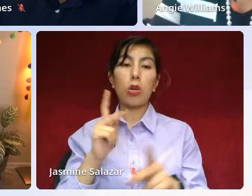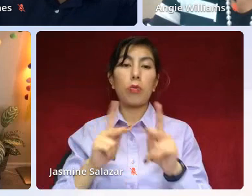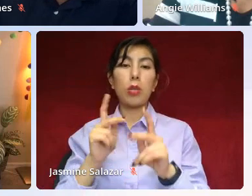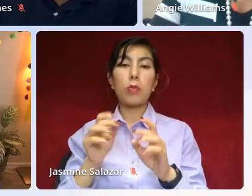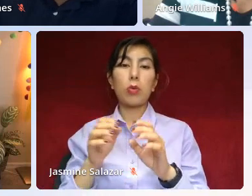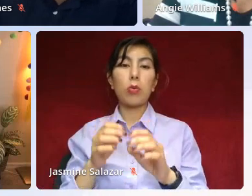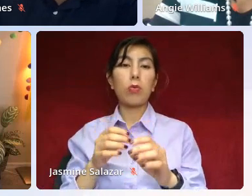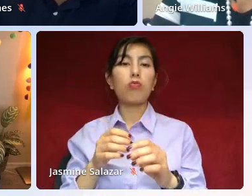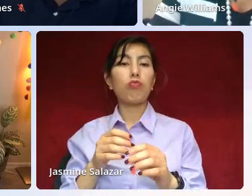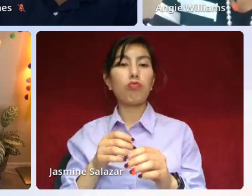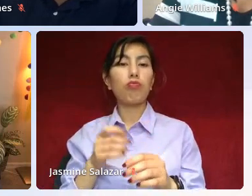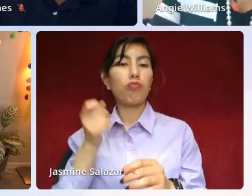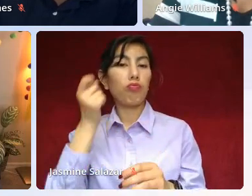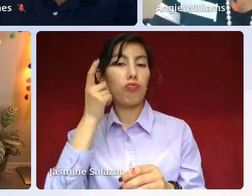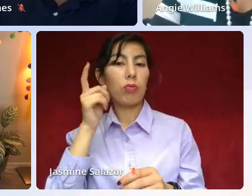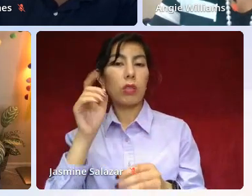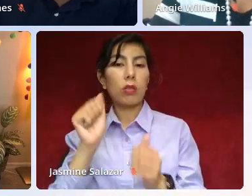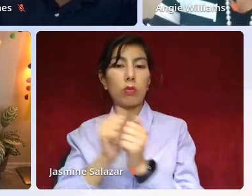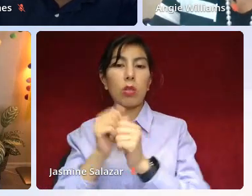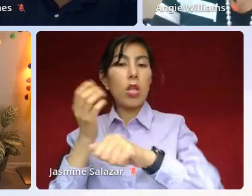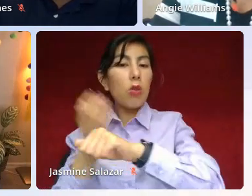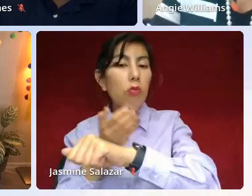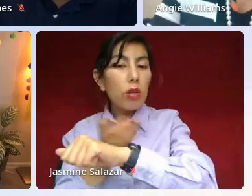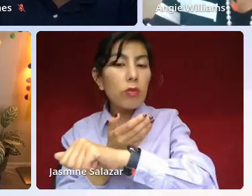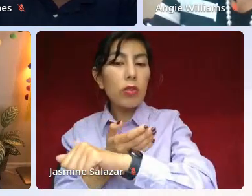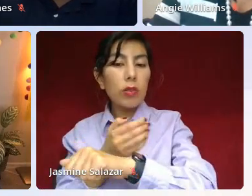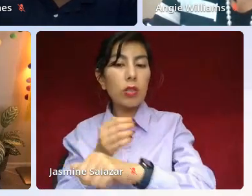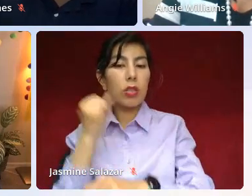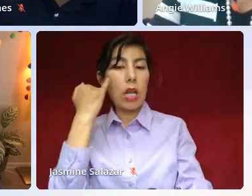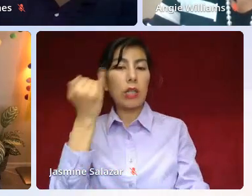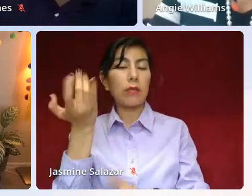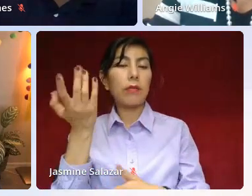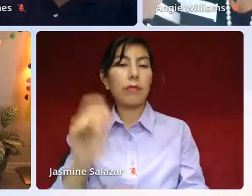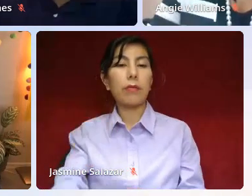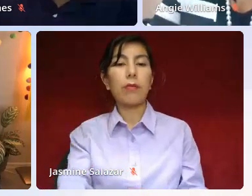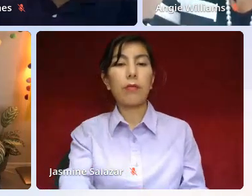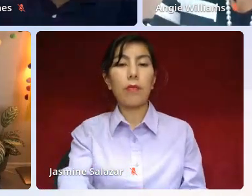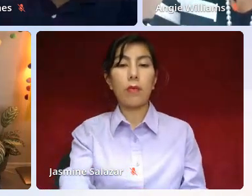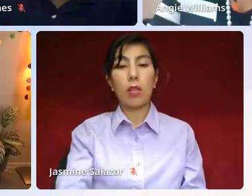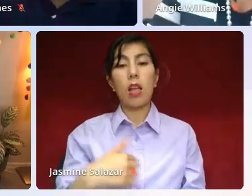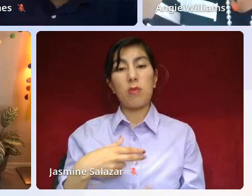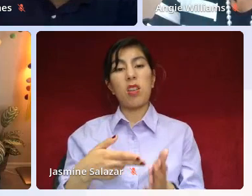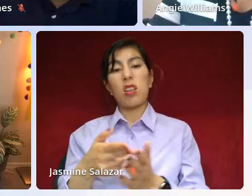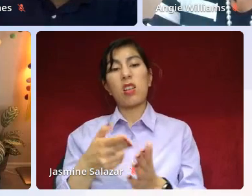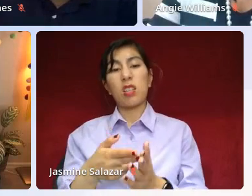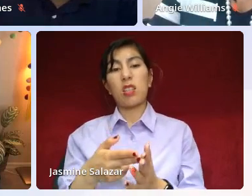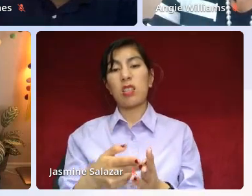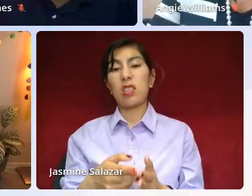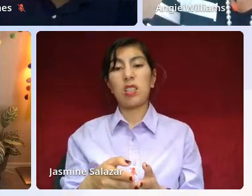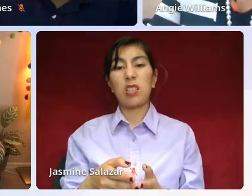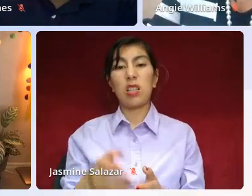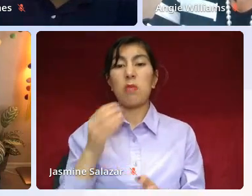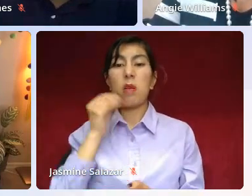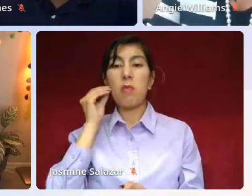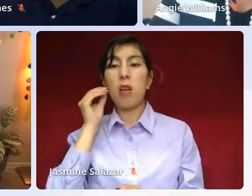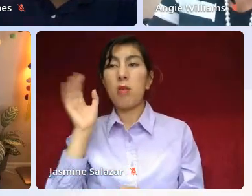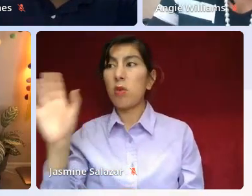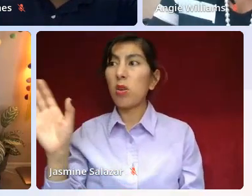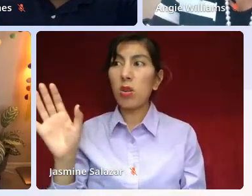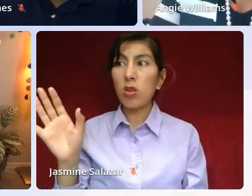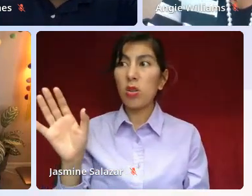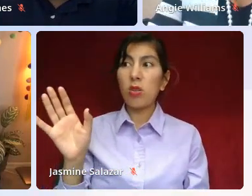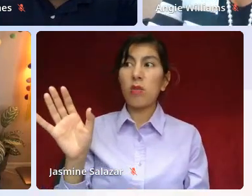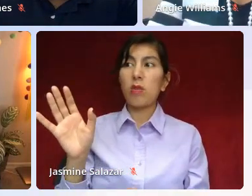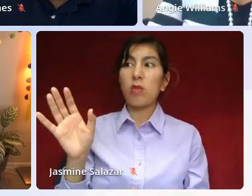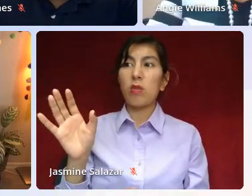idea of renovations that um, I'll just be honest. My mom's favorite thing to have at her house is a dumpster because she loves to redo